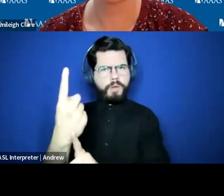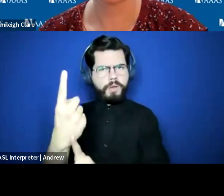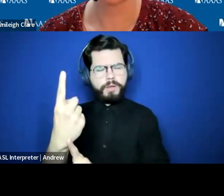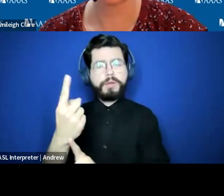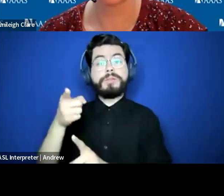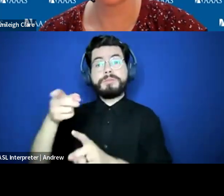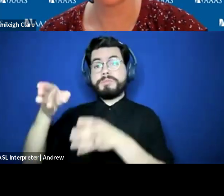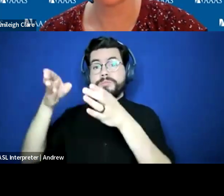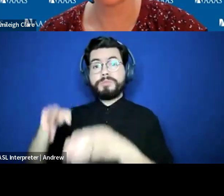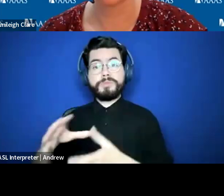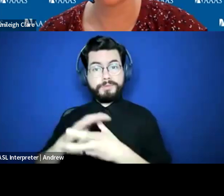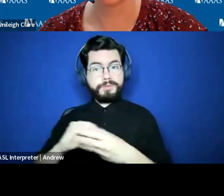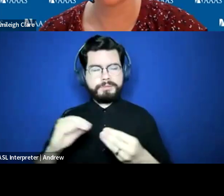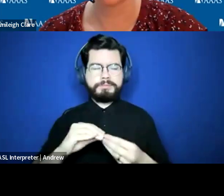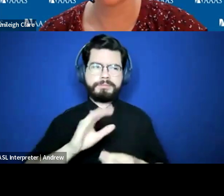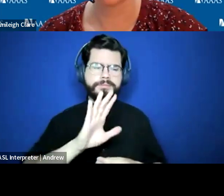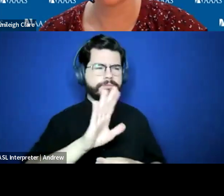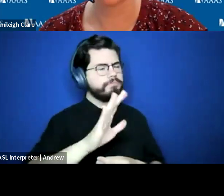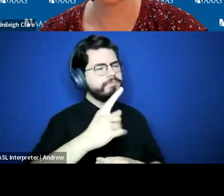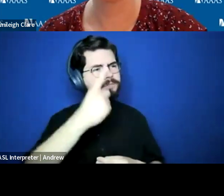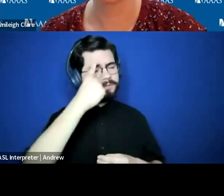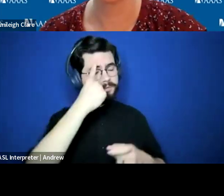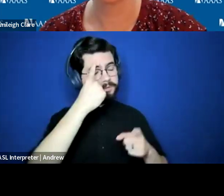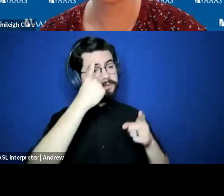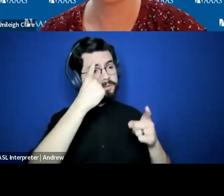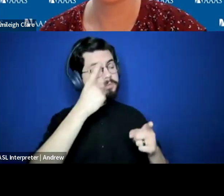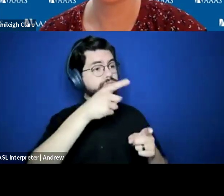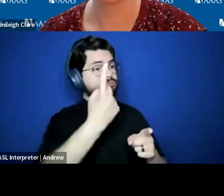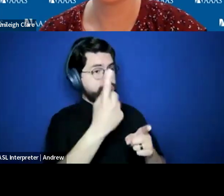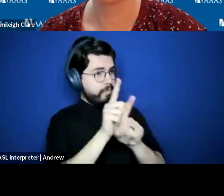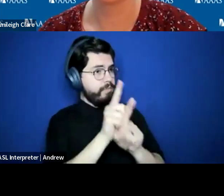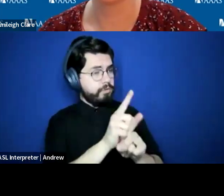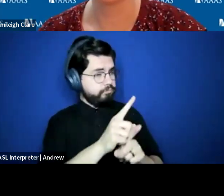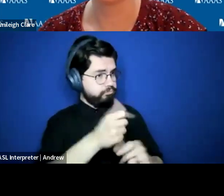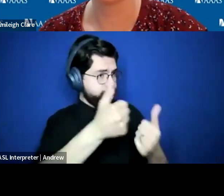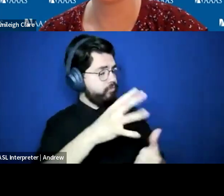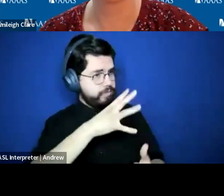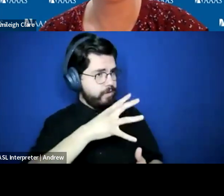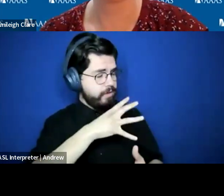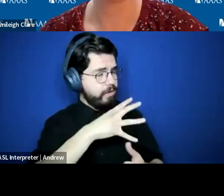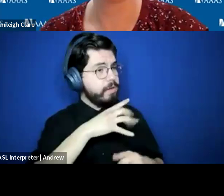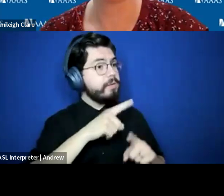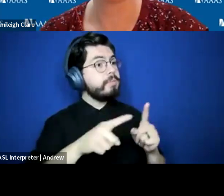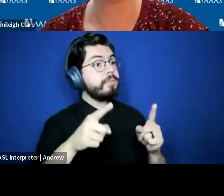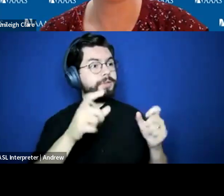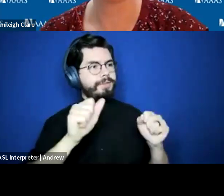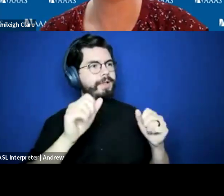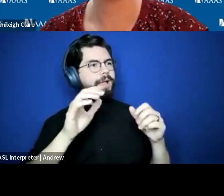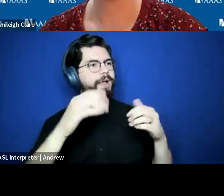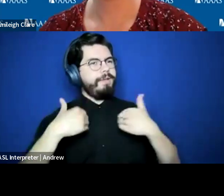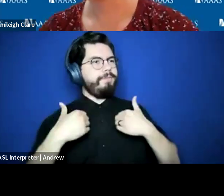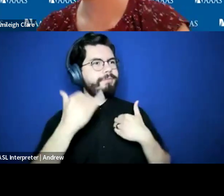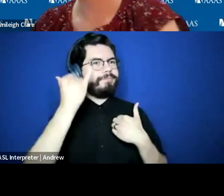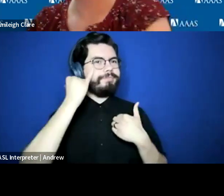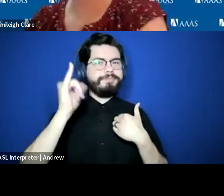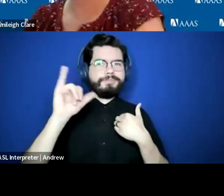more, not more, but in addition, as you can have kind of like a personal board of directors. And